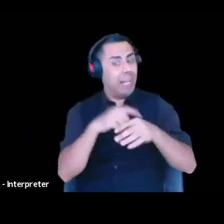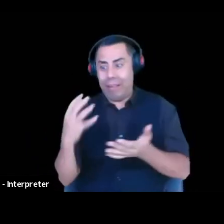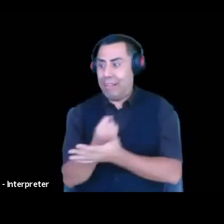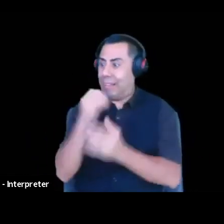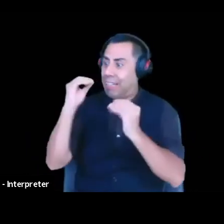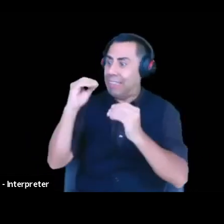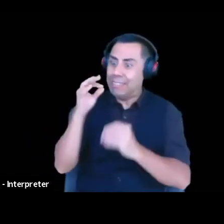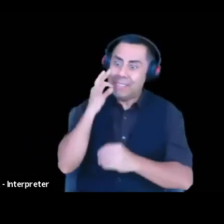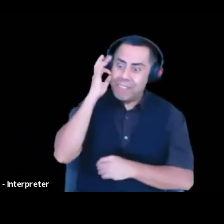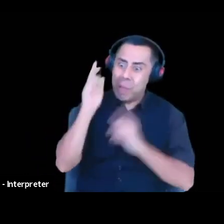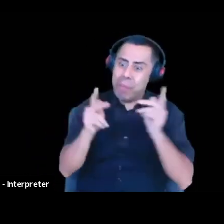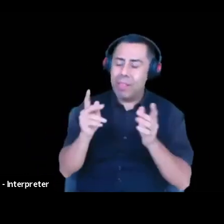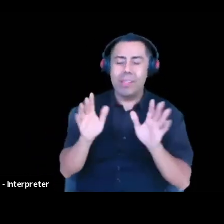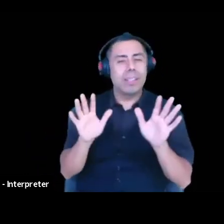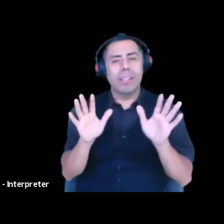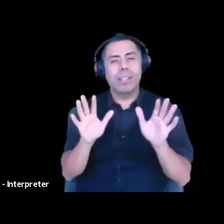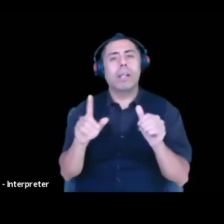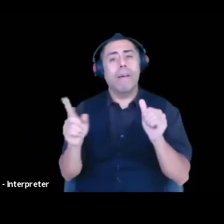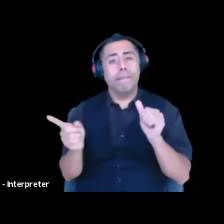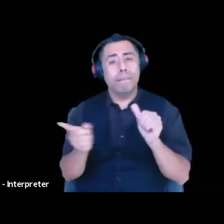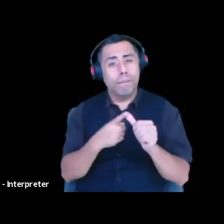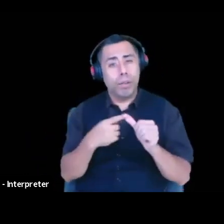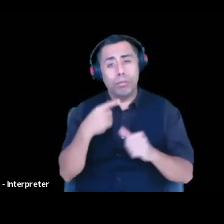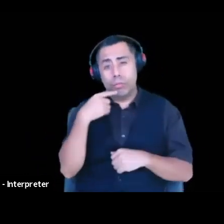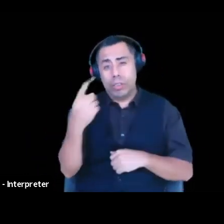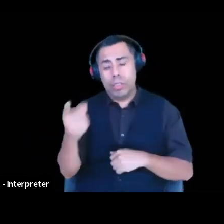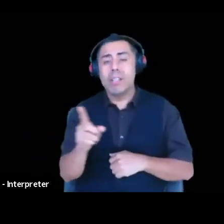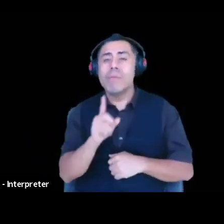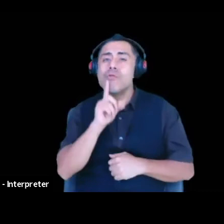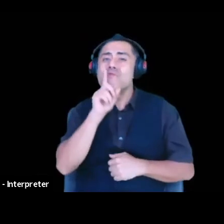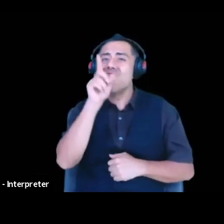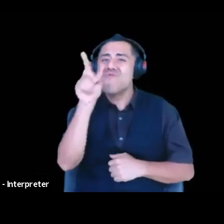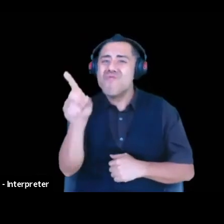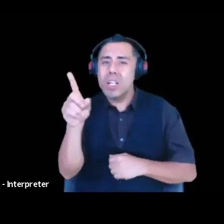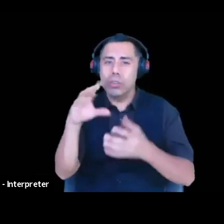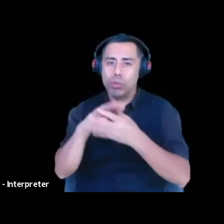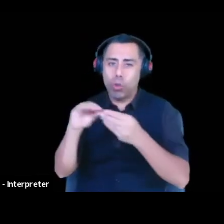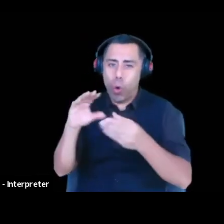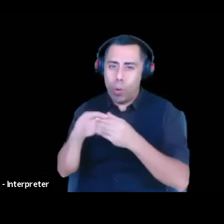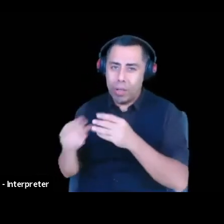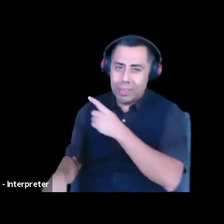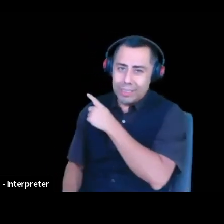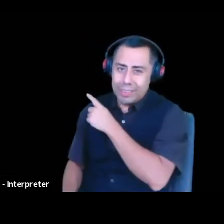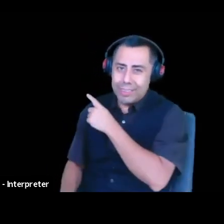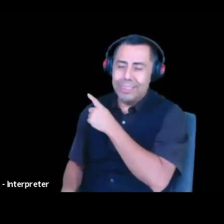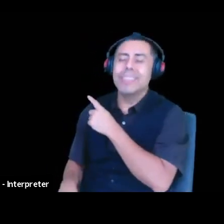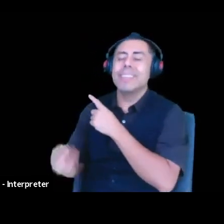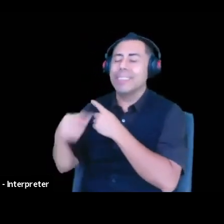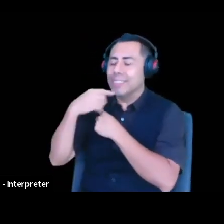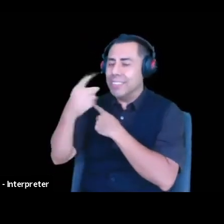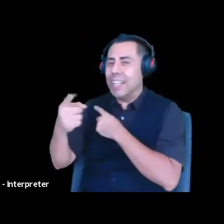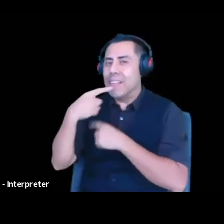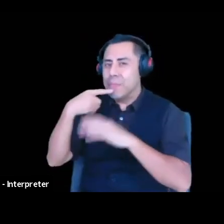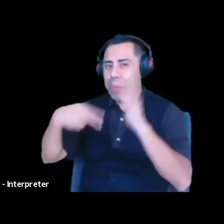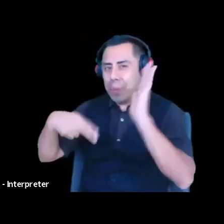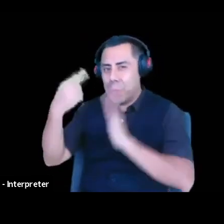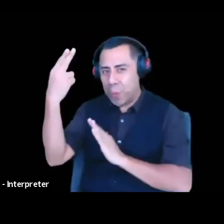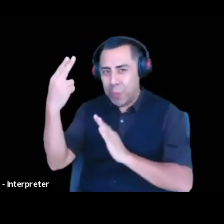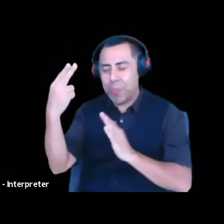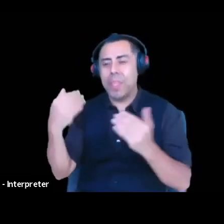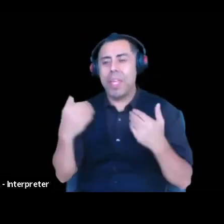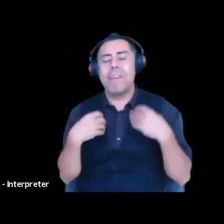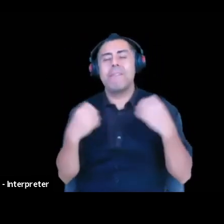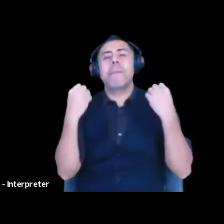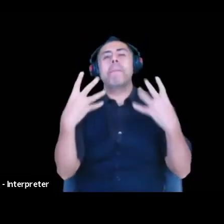story. Second, you know, there's lots of other times to be talking about Natives. And then also, you know, again,